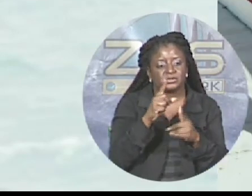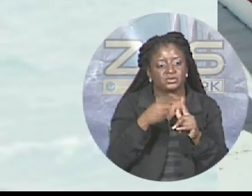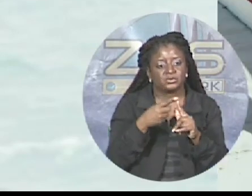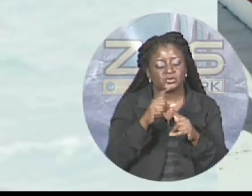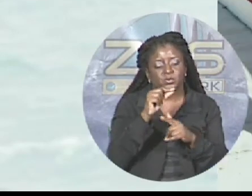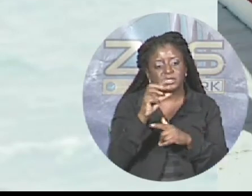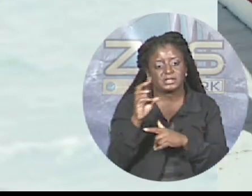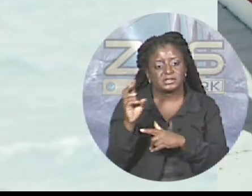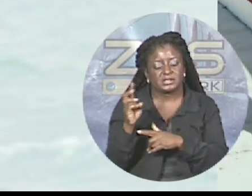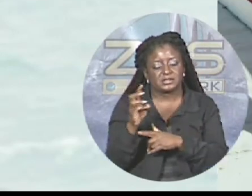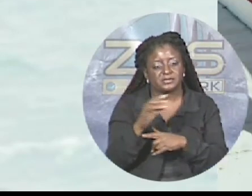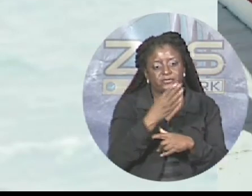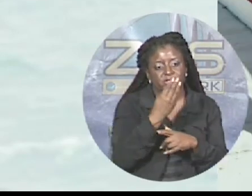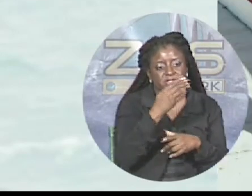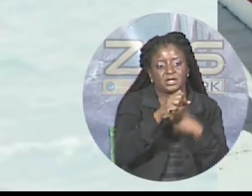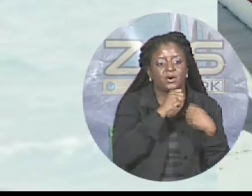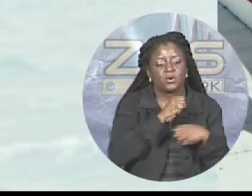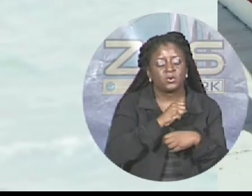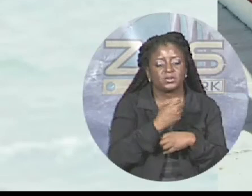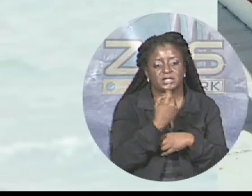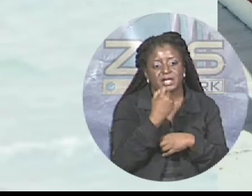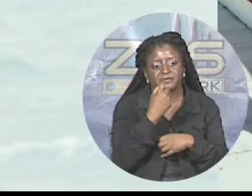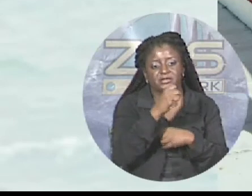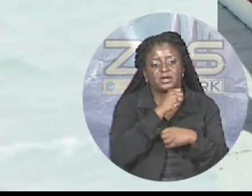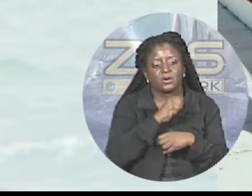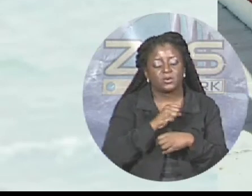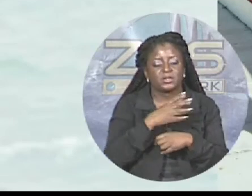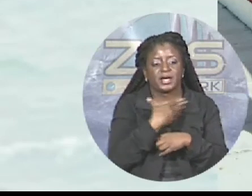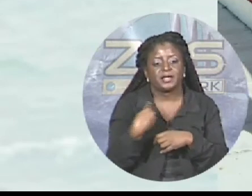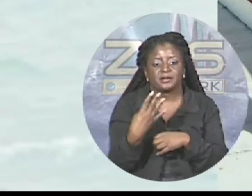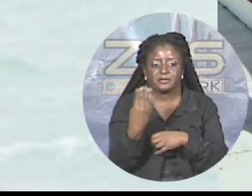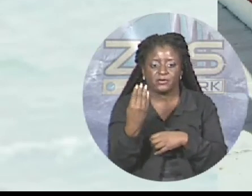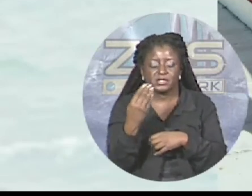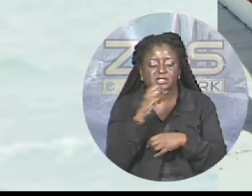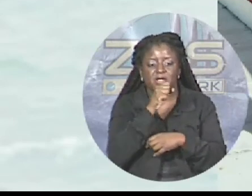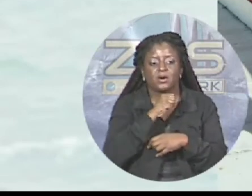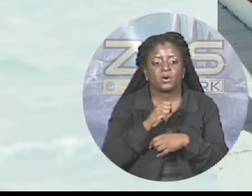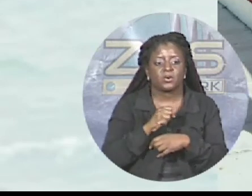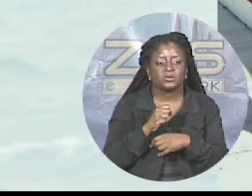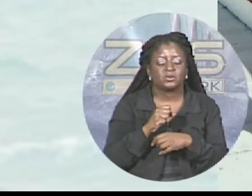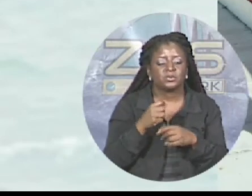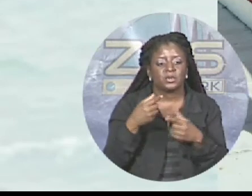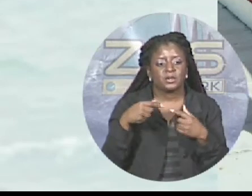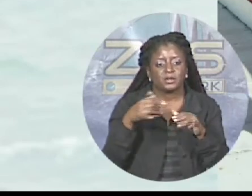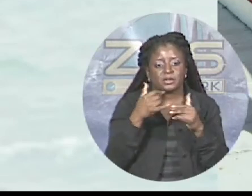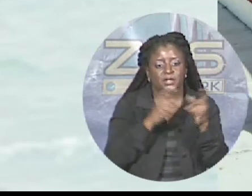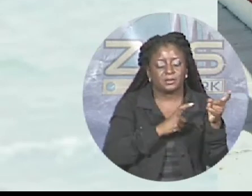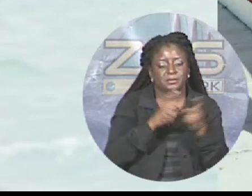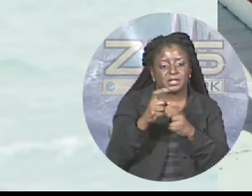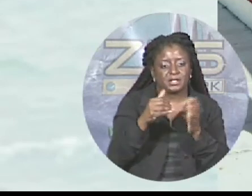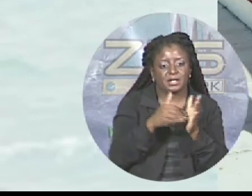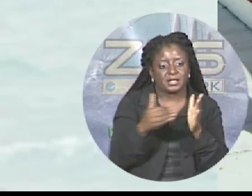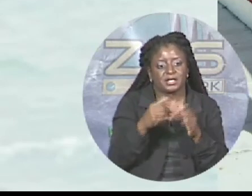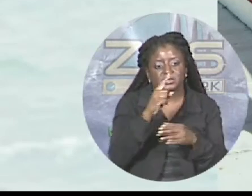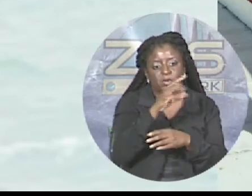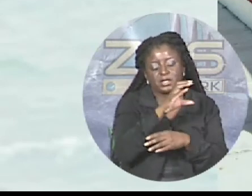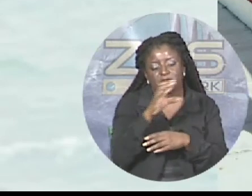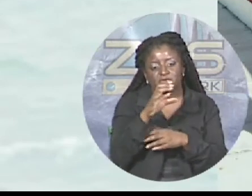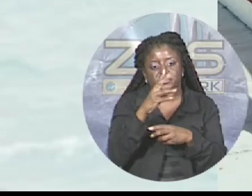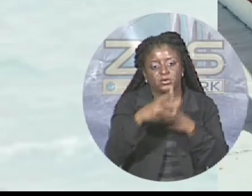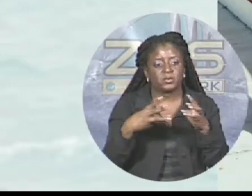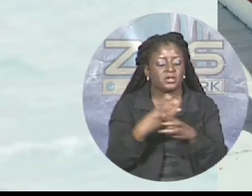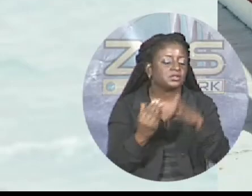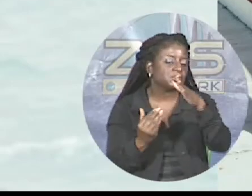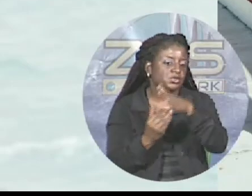Gramatico, 11-year-old Joshua Weish, and 14-year-old Jackson Parker will go up against a fleet of over 100 of the world's